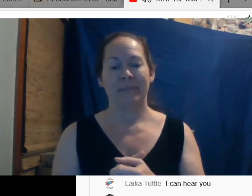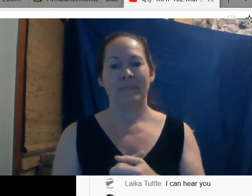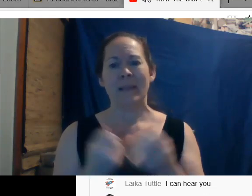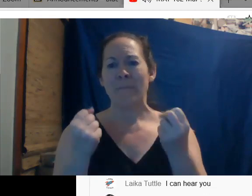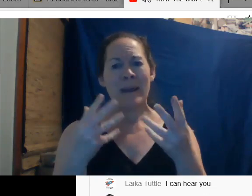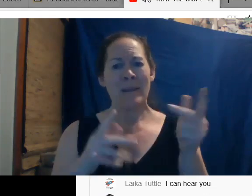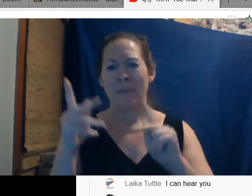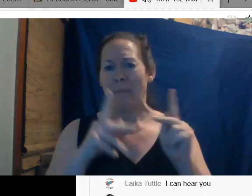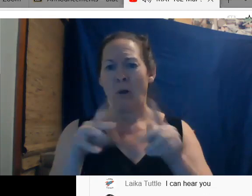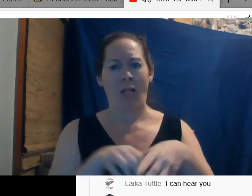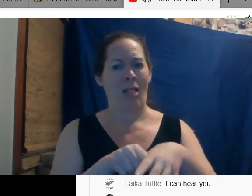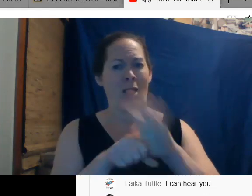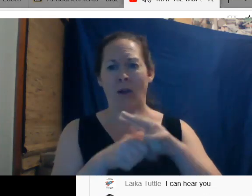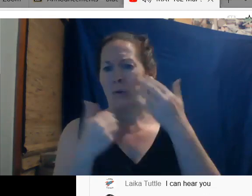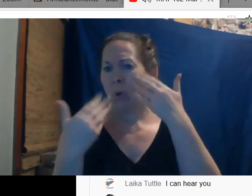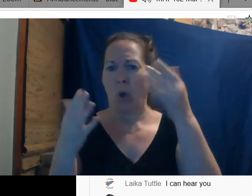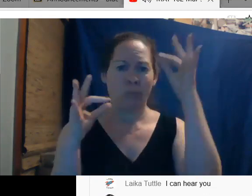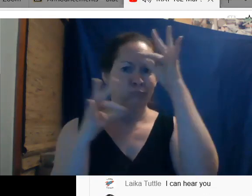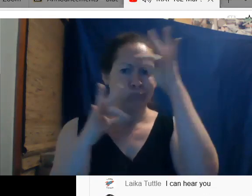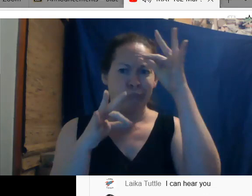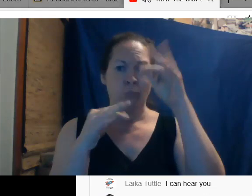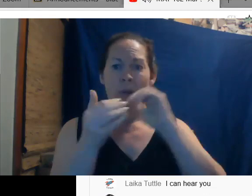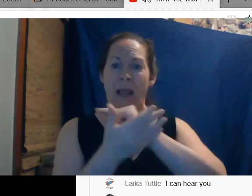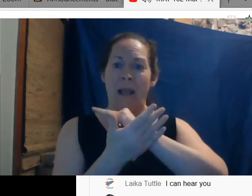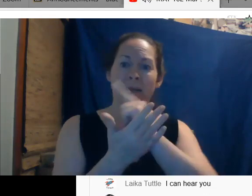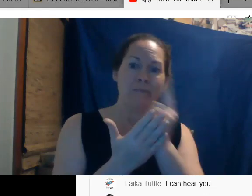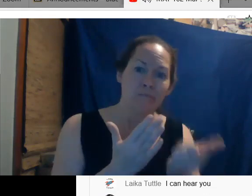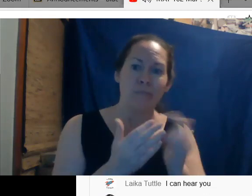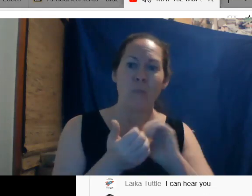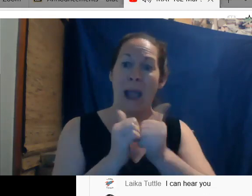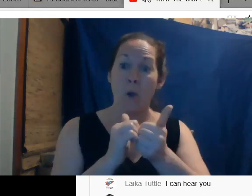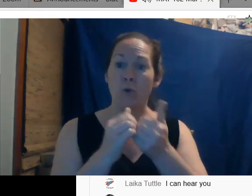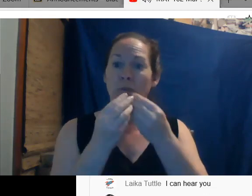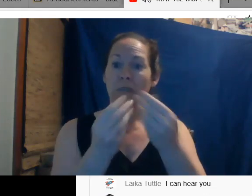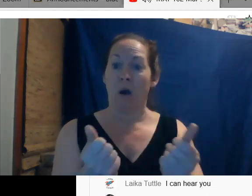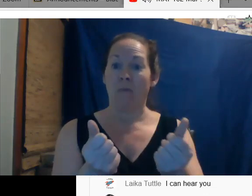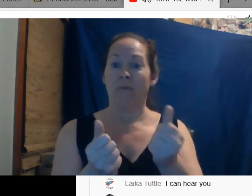down. So I want to really focus